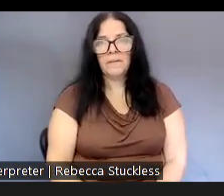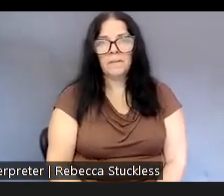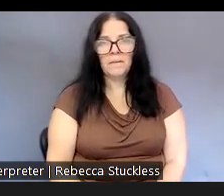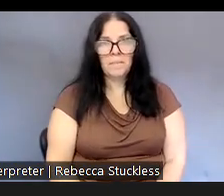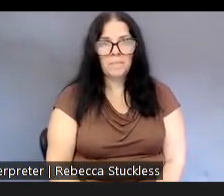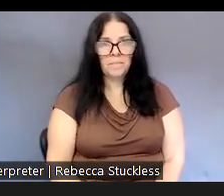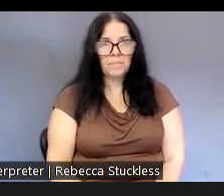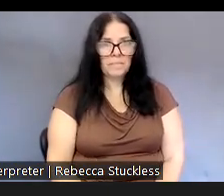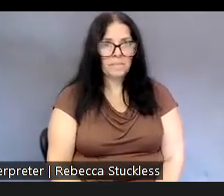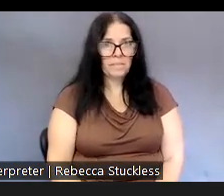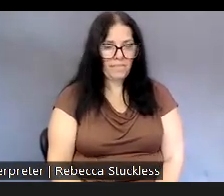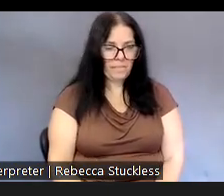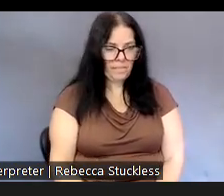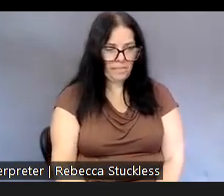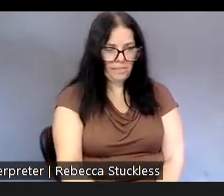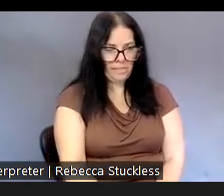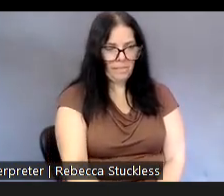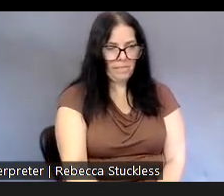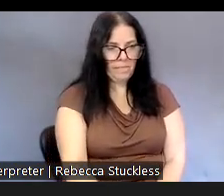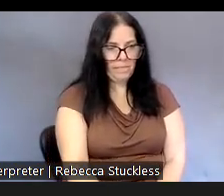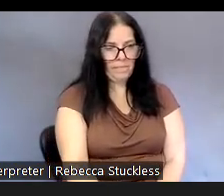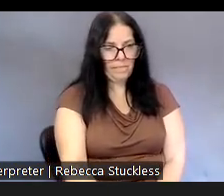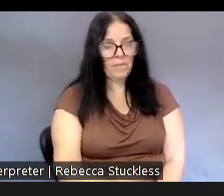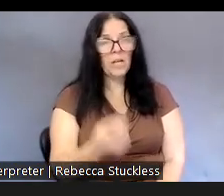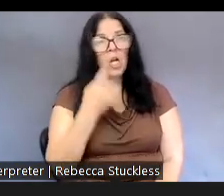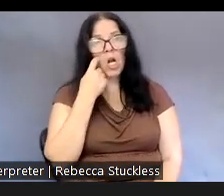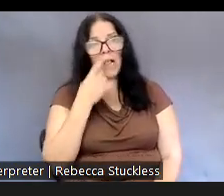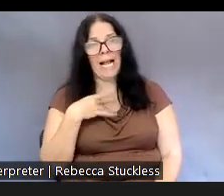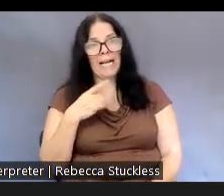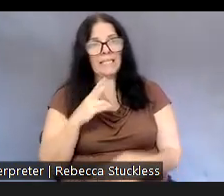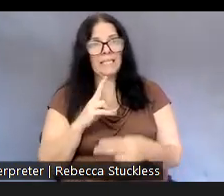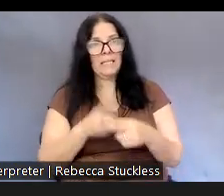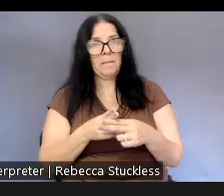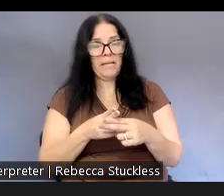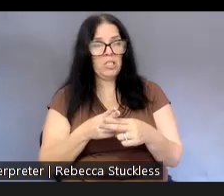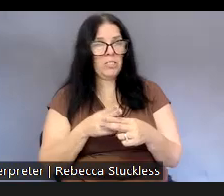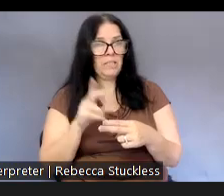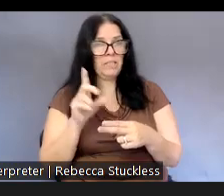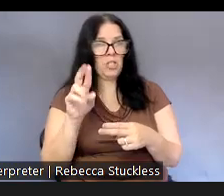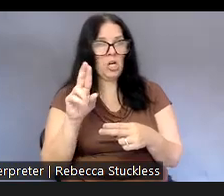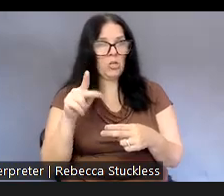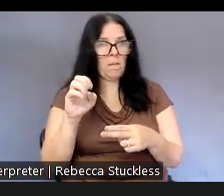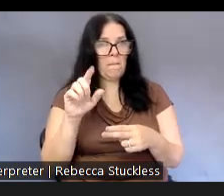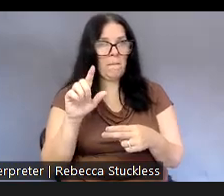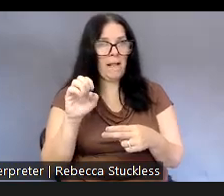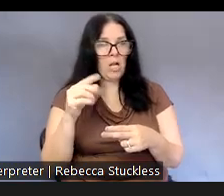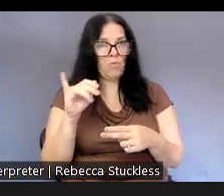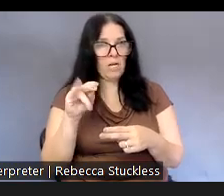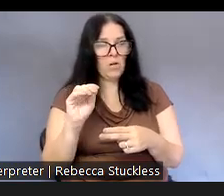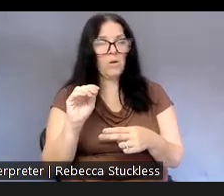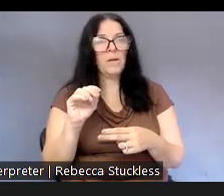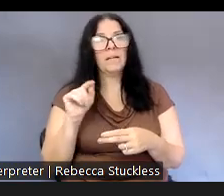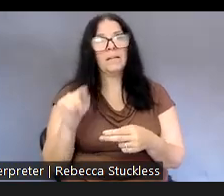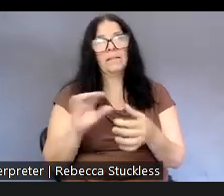Well, earlier I mentioned Dr. Pellegrino. He contributed a chapter to cynical therapies